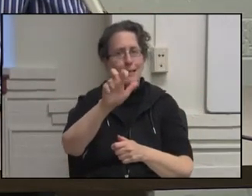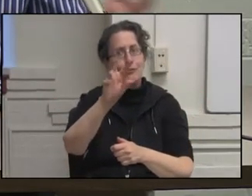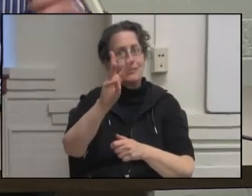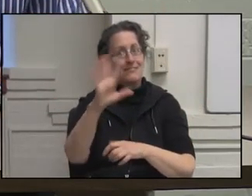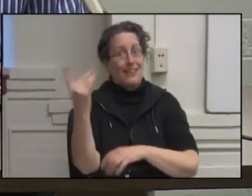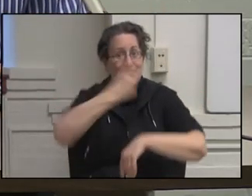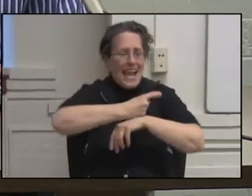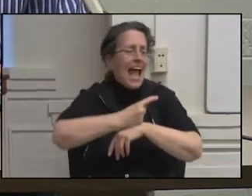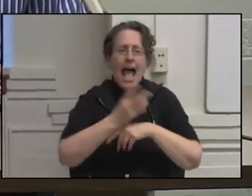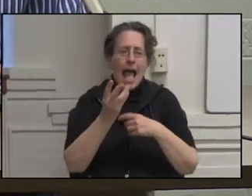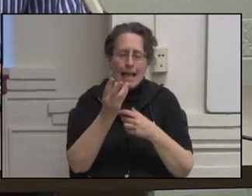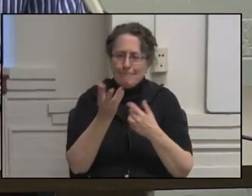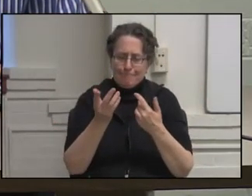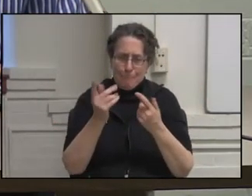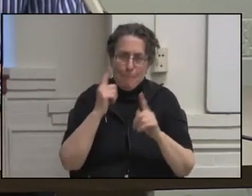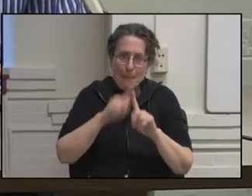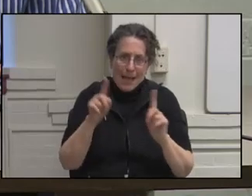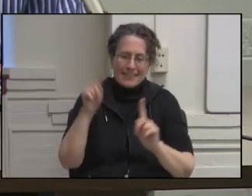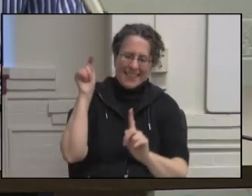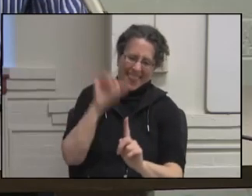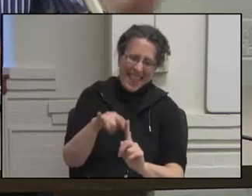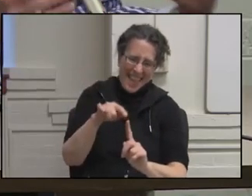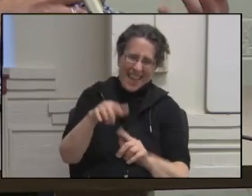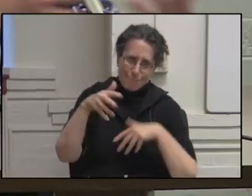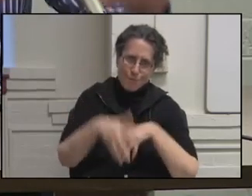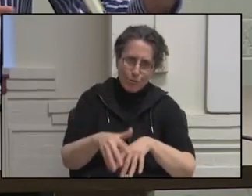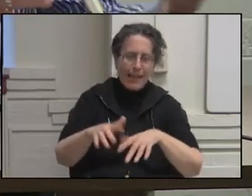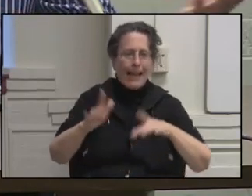be a part of it every year in some capacity, but usually just from